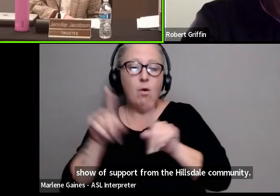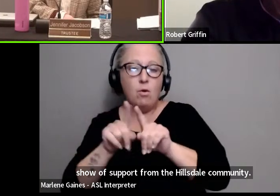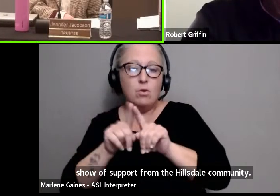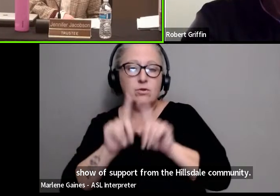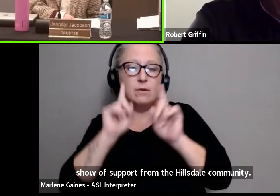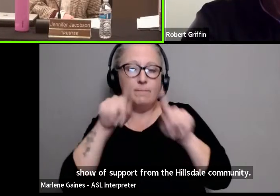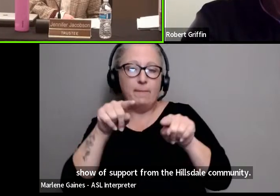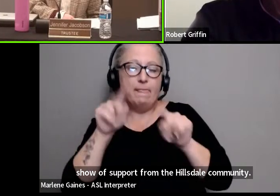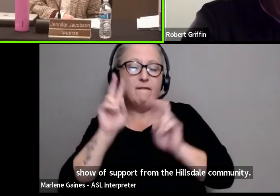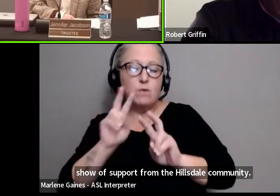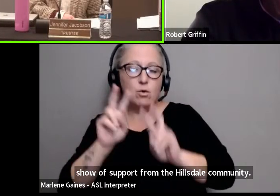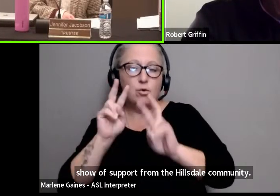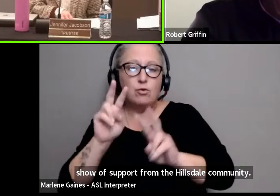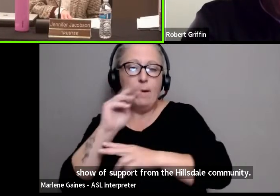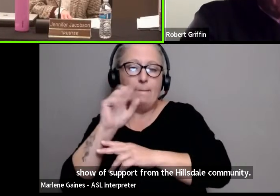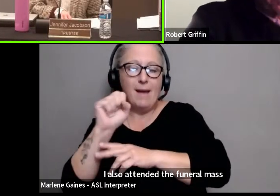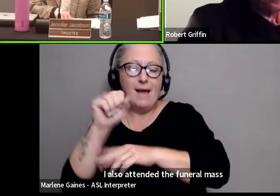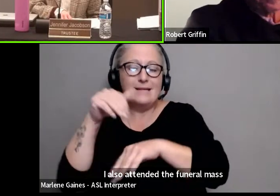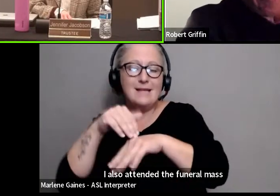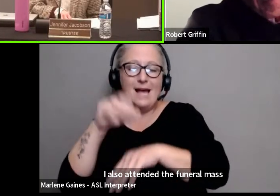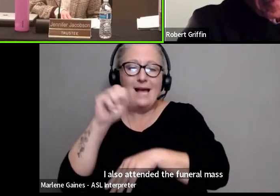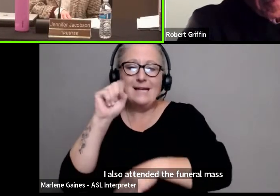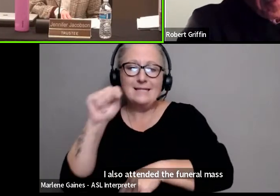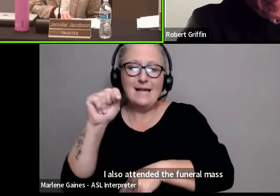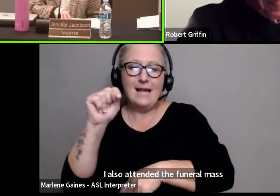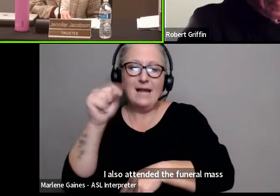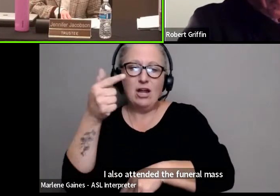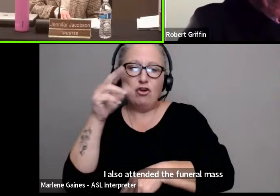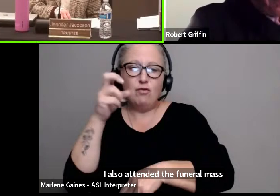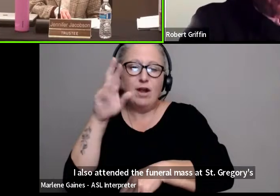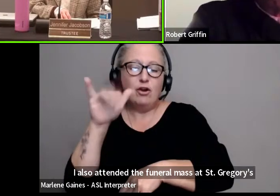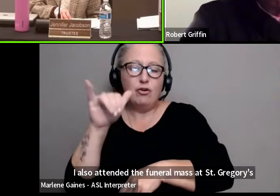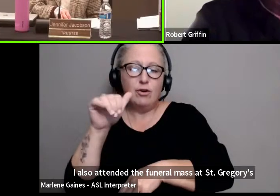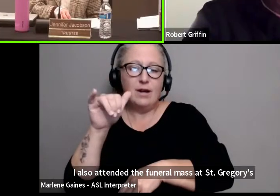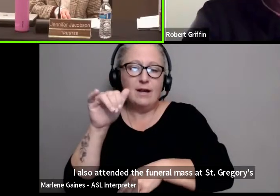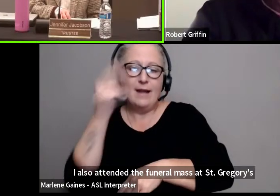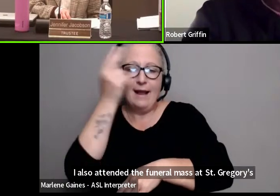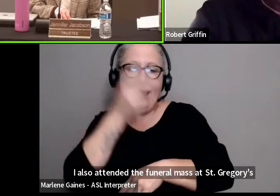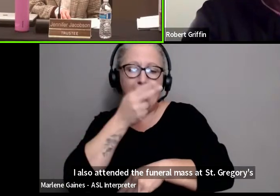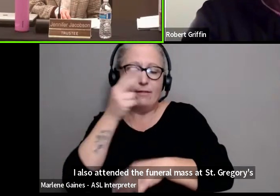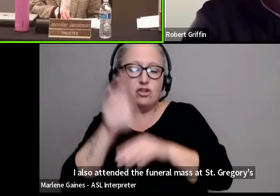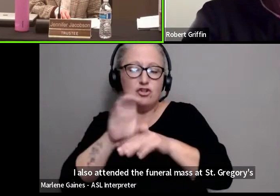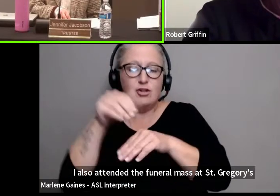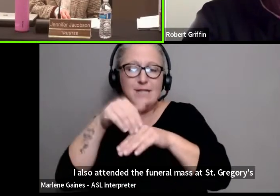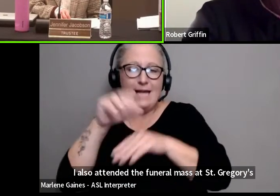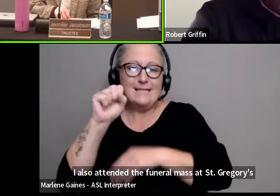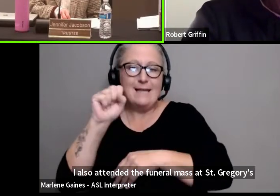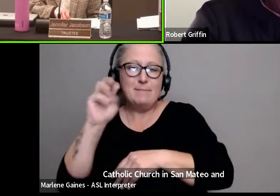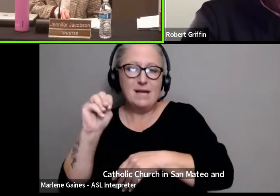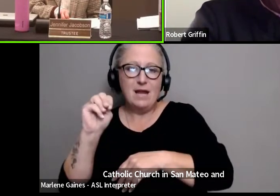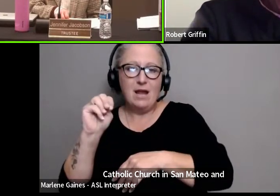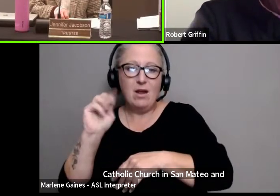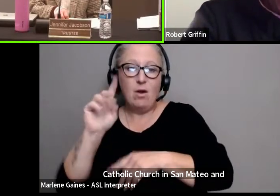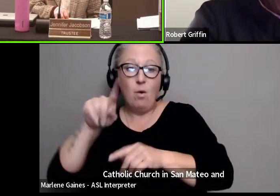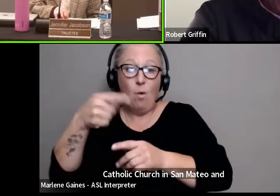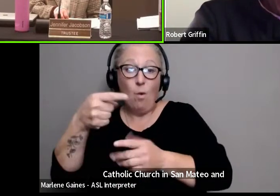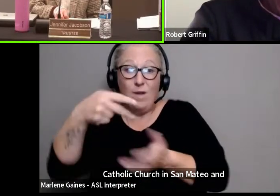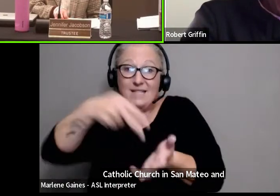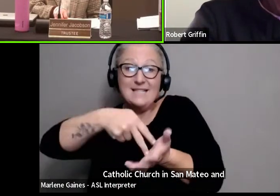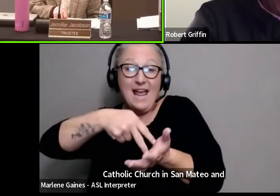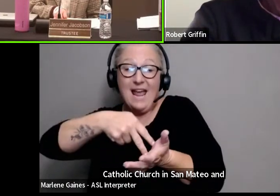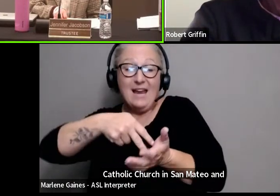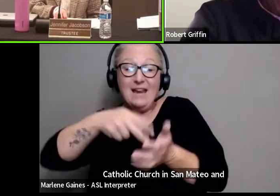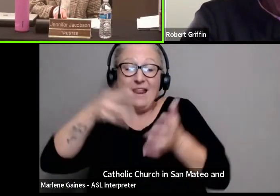funeral mass at St. Gregory's Catholic Church in San Mateo, and it was standing room only. There was such